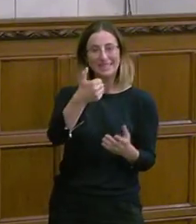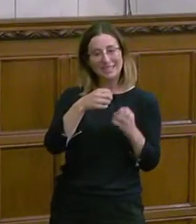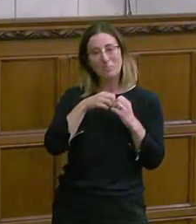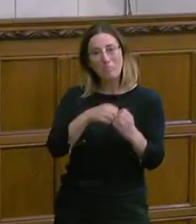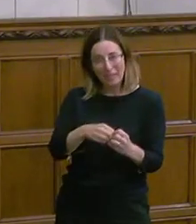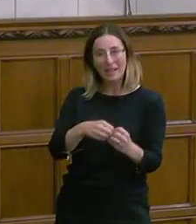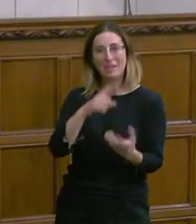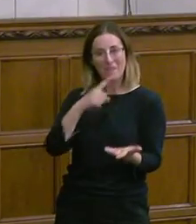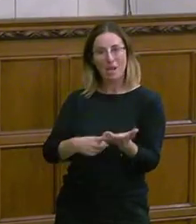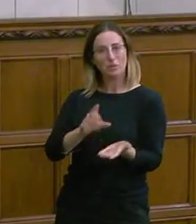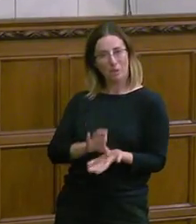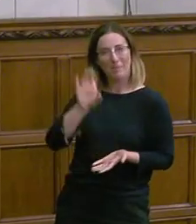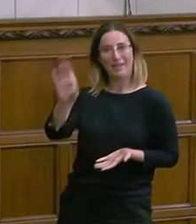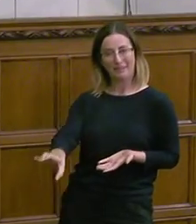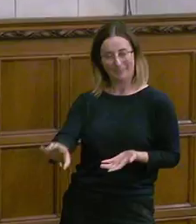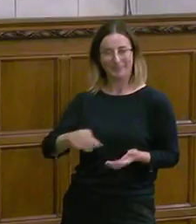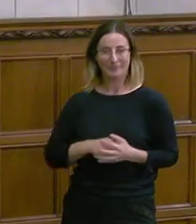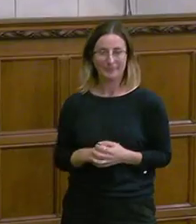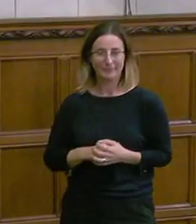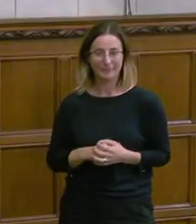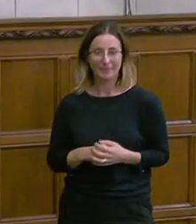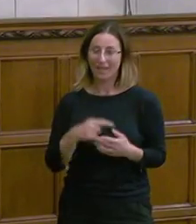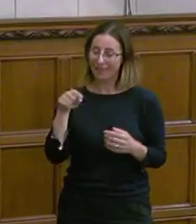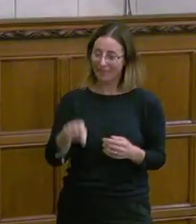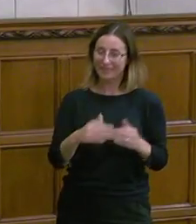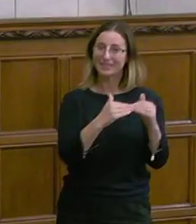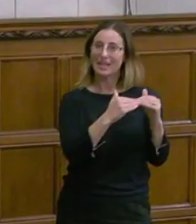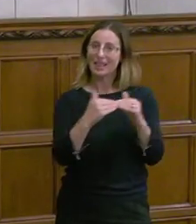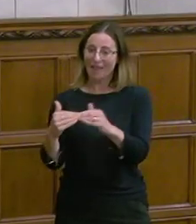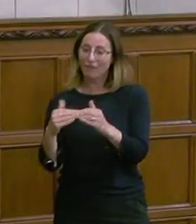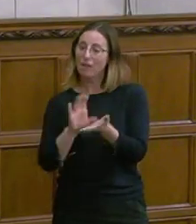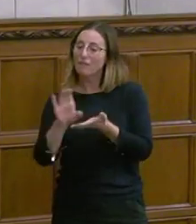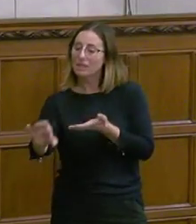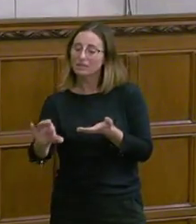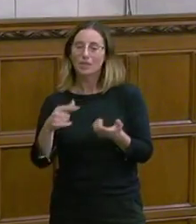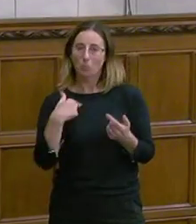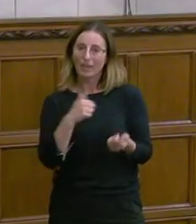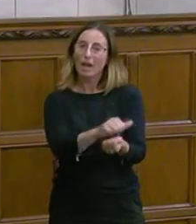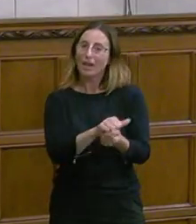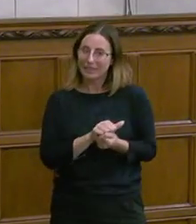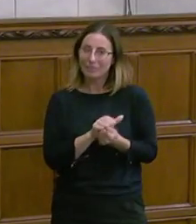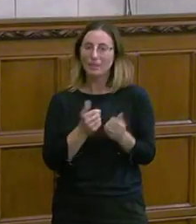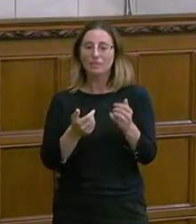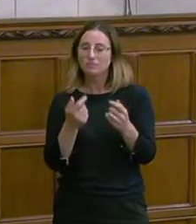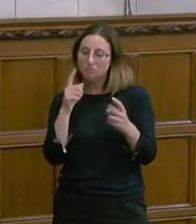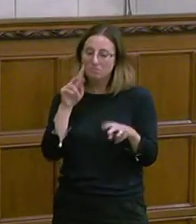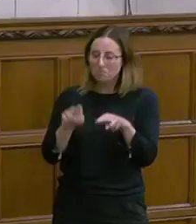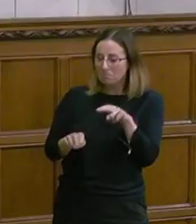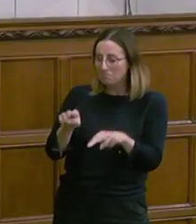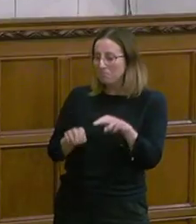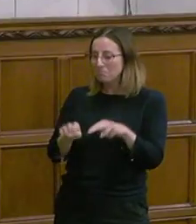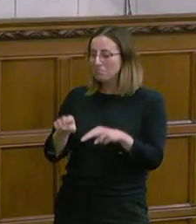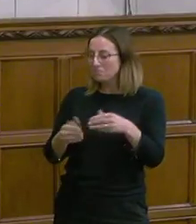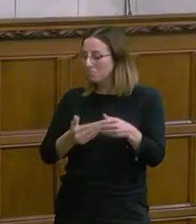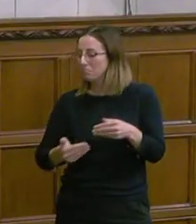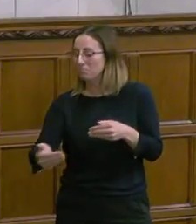this year. We are keeping this level of funding under careful review, which was one of the questions I think he asked. And this will,